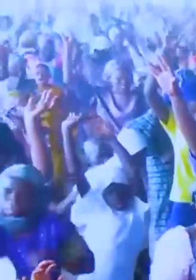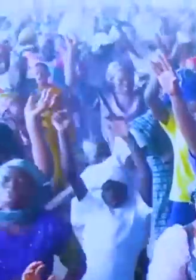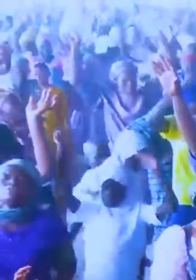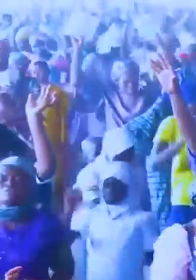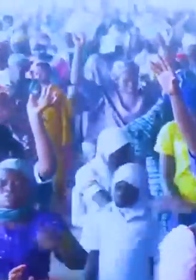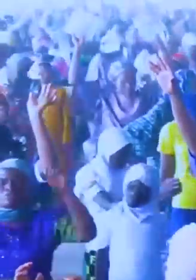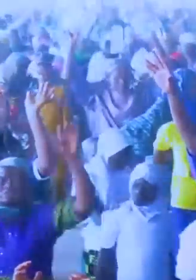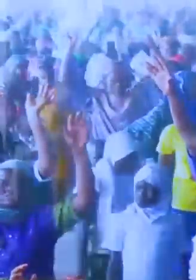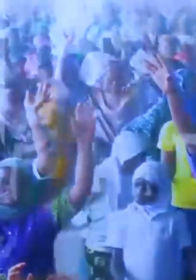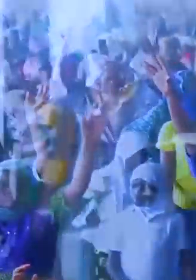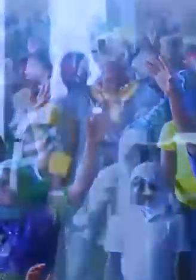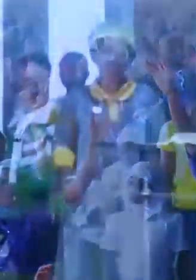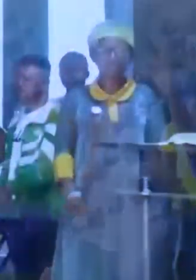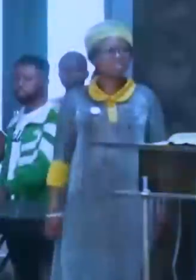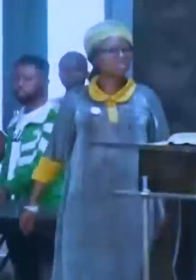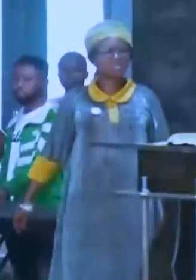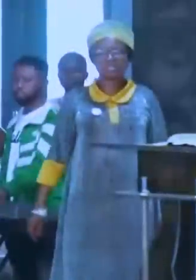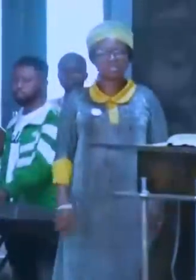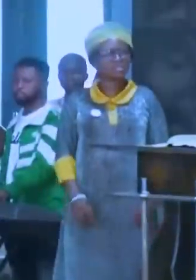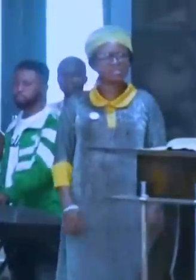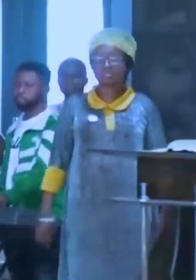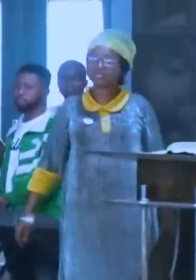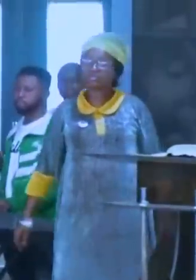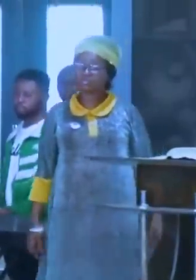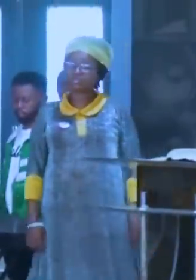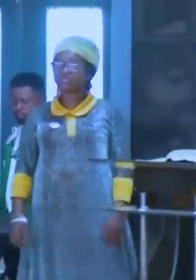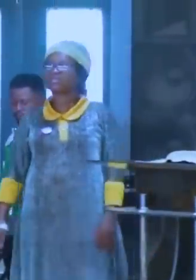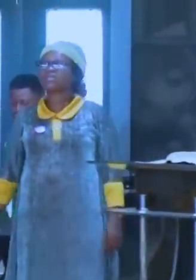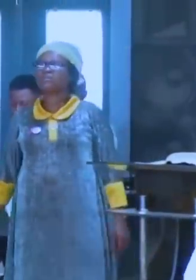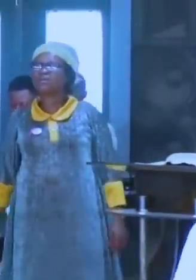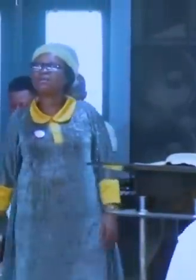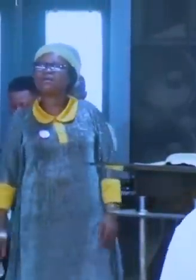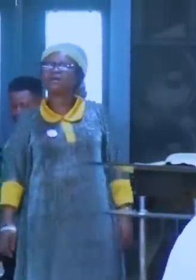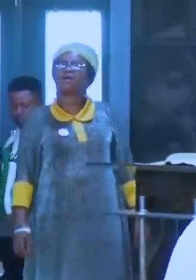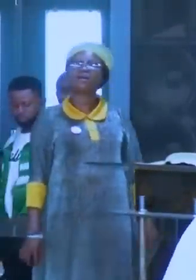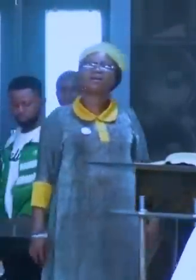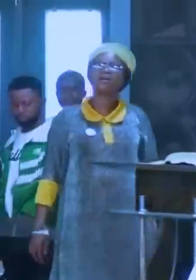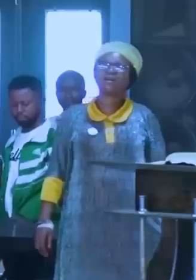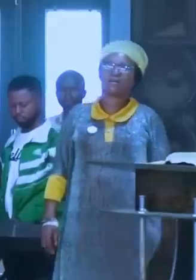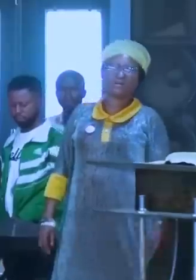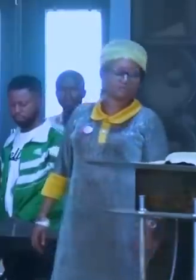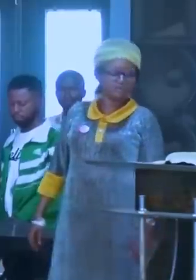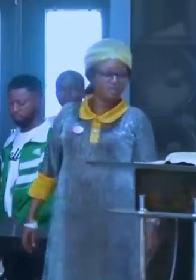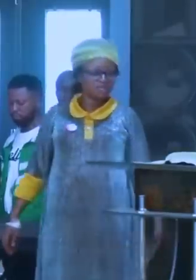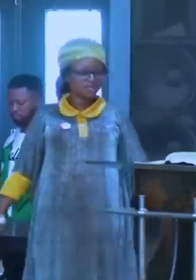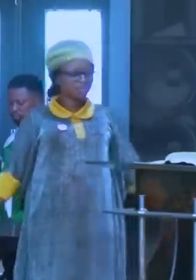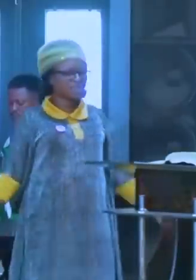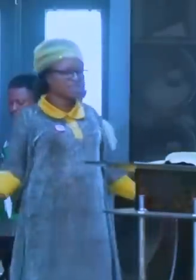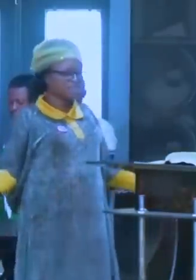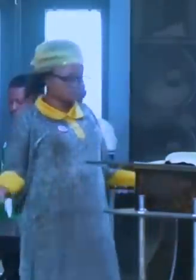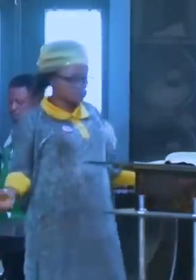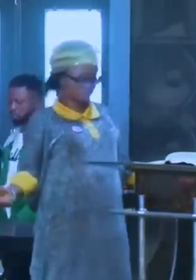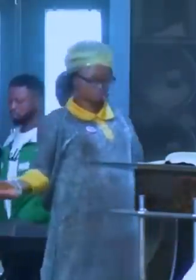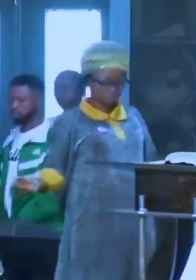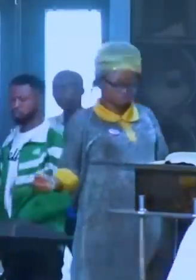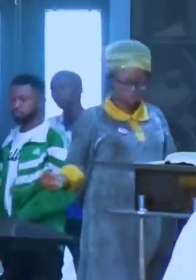Jesu ogun to ja baba e Jesu ogun to ja iya e Jesu kode fa koko won so fun